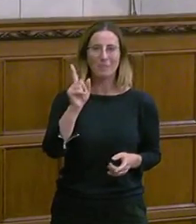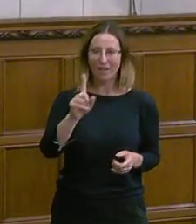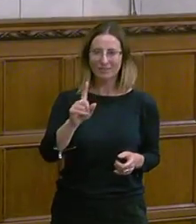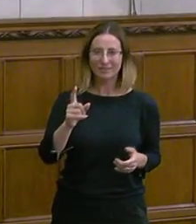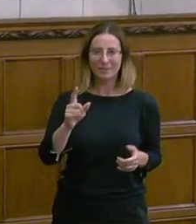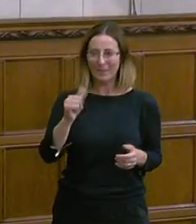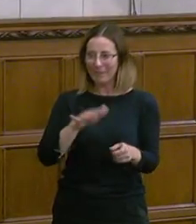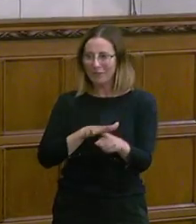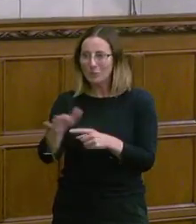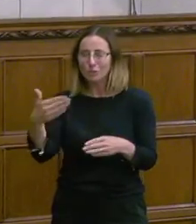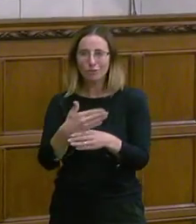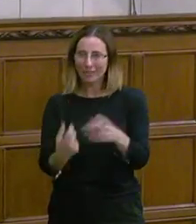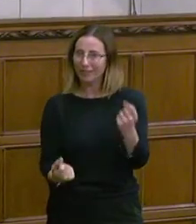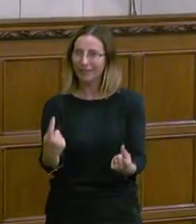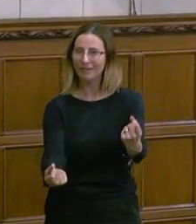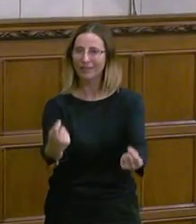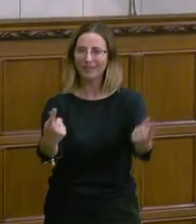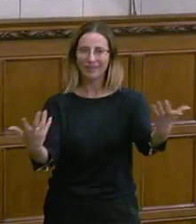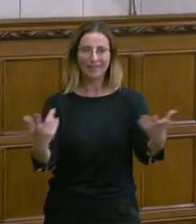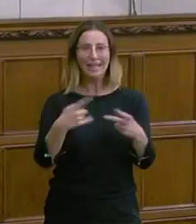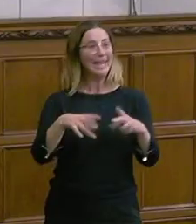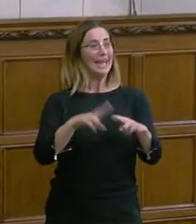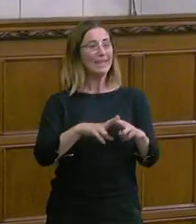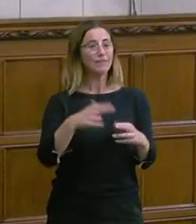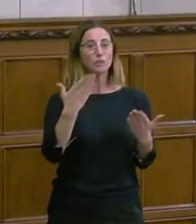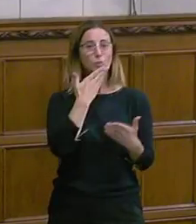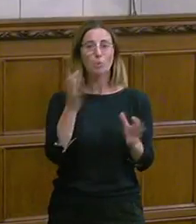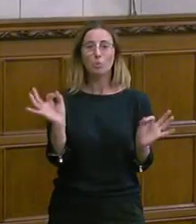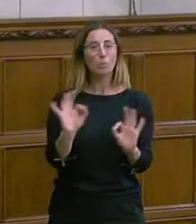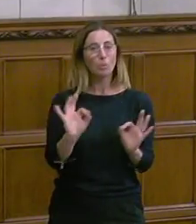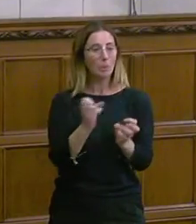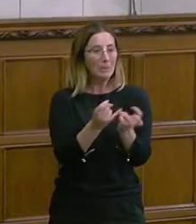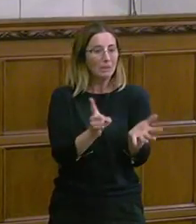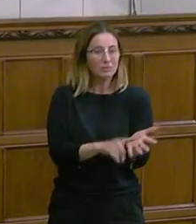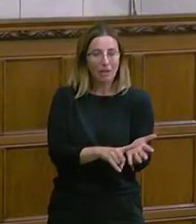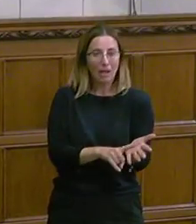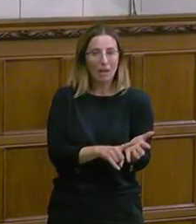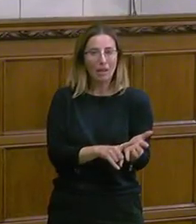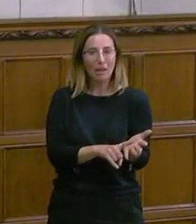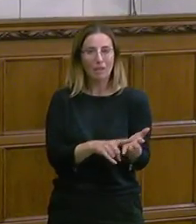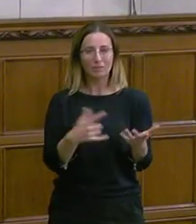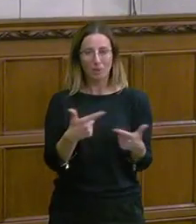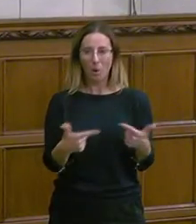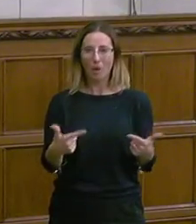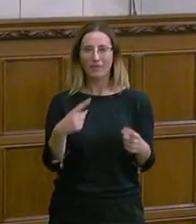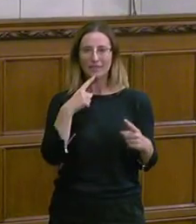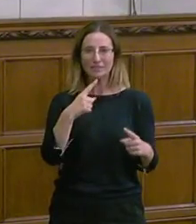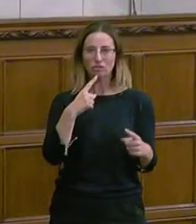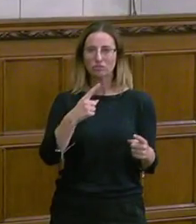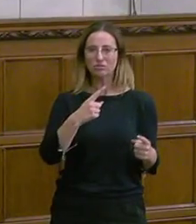on. At the moment, if a school doesn't have someone that would need that sort of help, often the teachers are sent